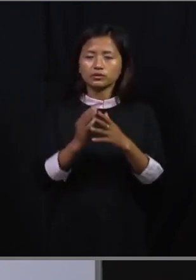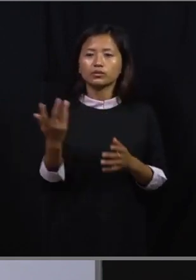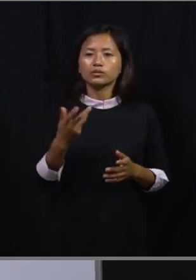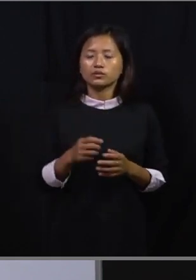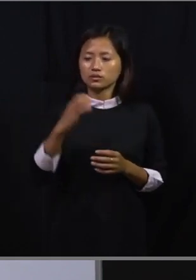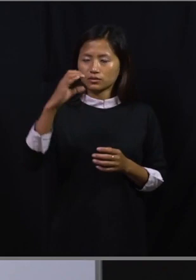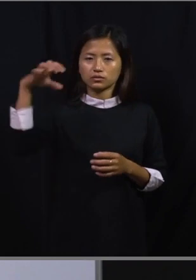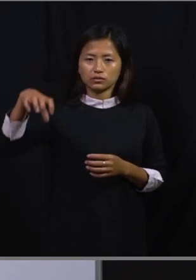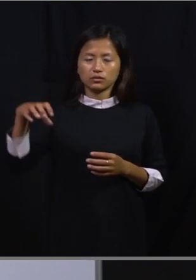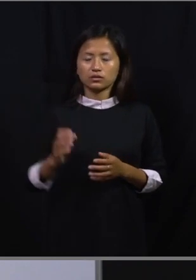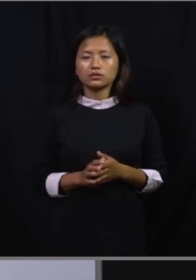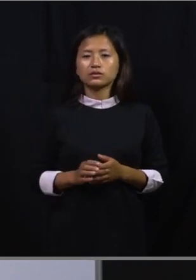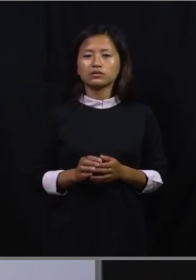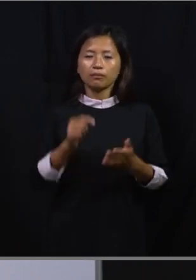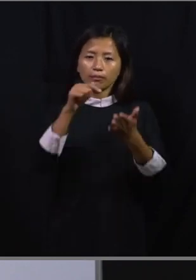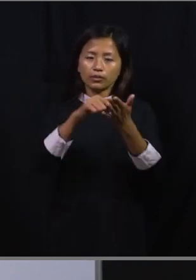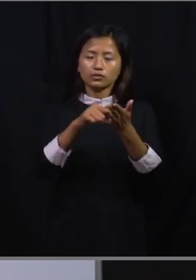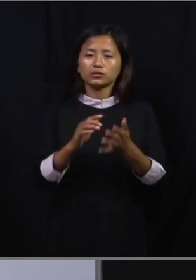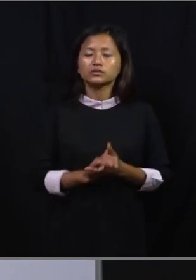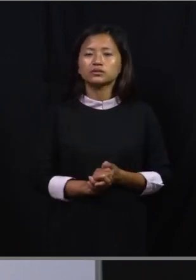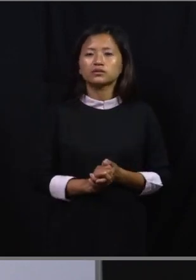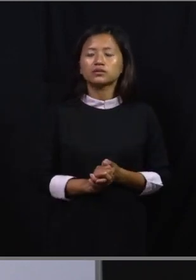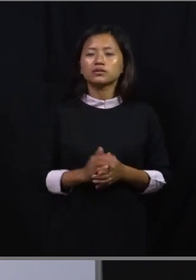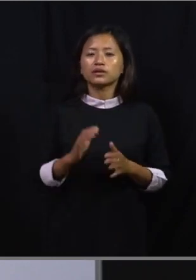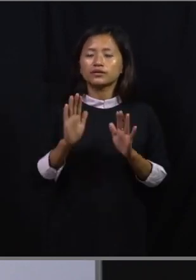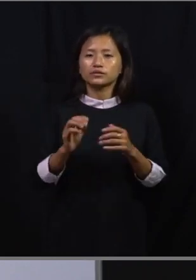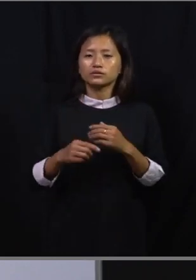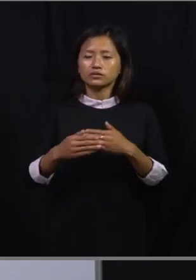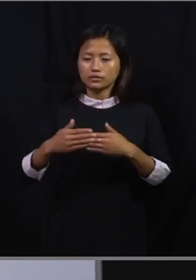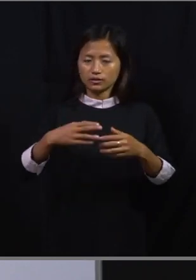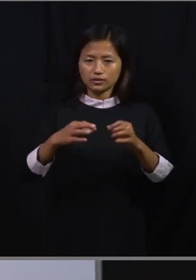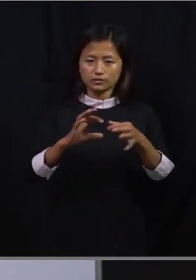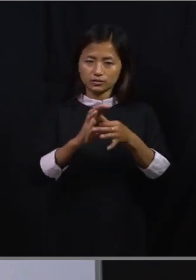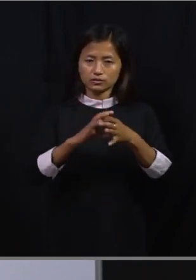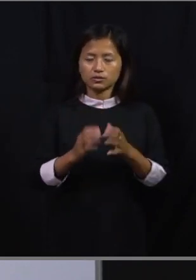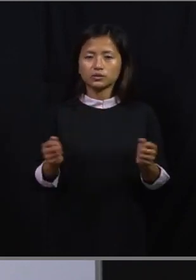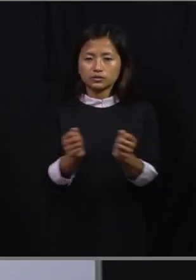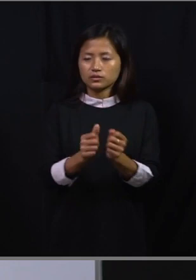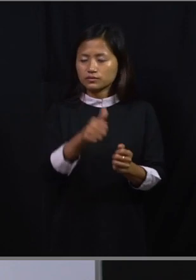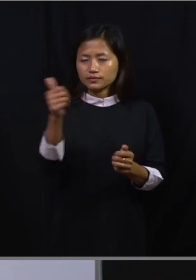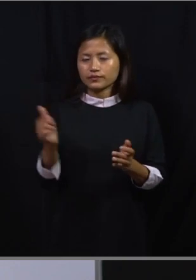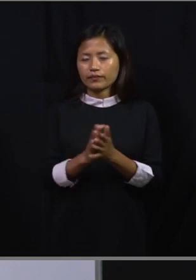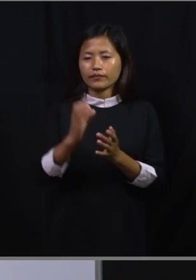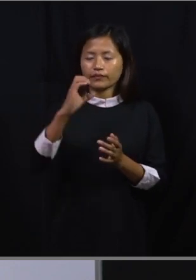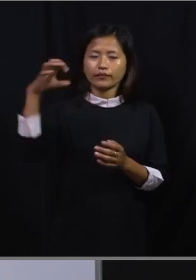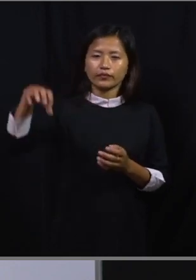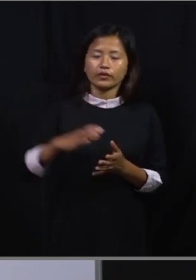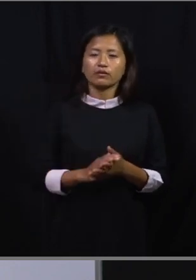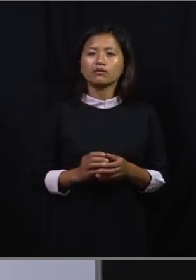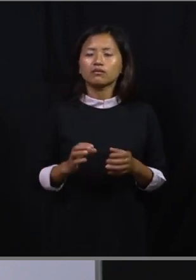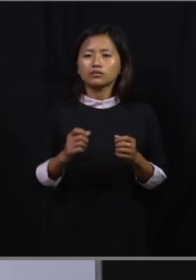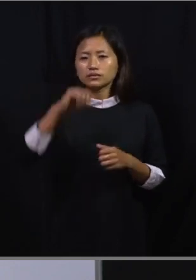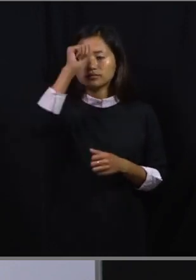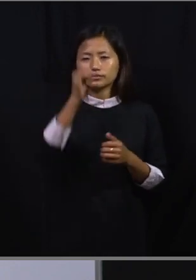country has some points so as to have relations with other countries. For example, India's relations with Russia